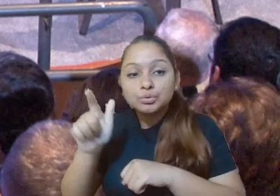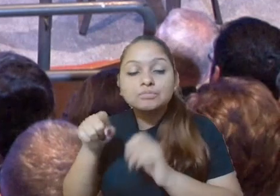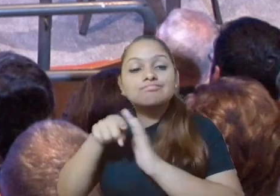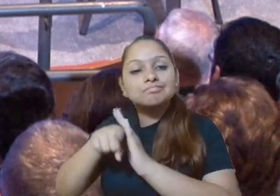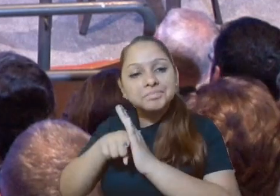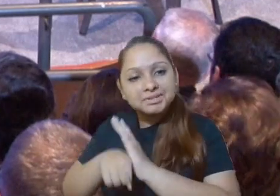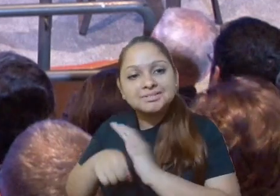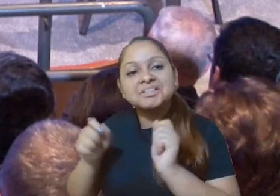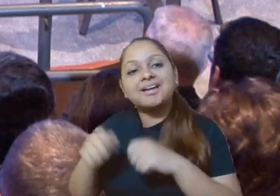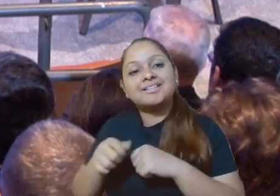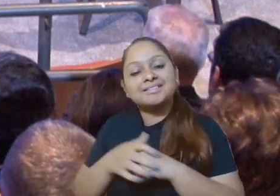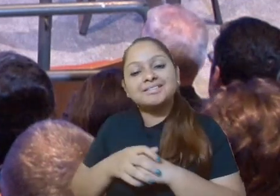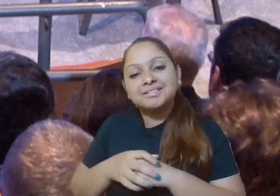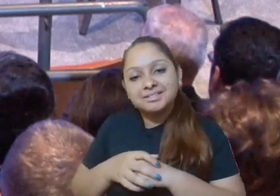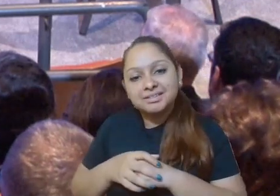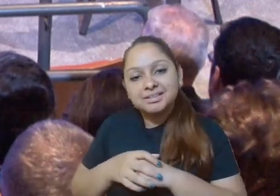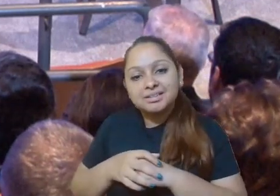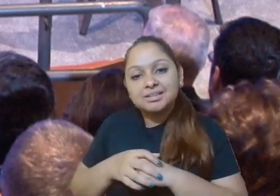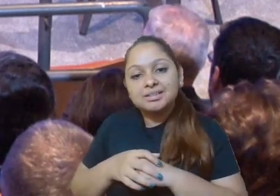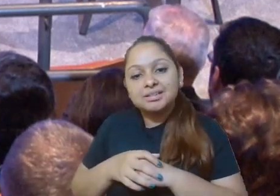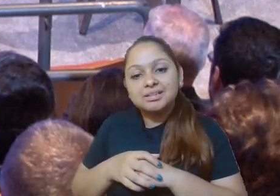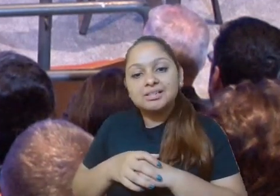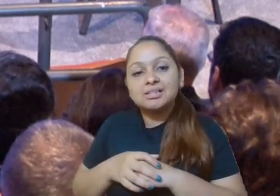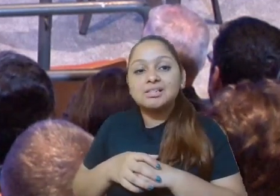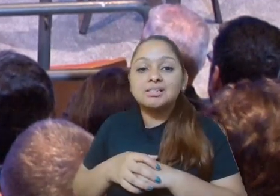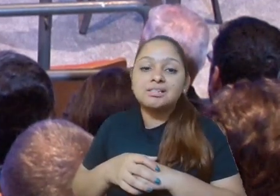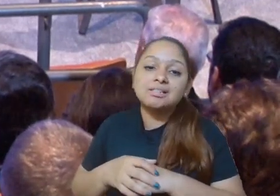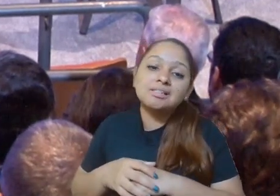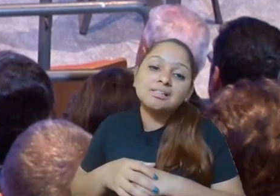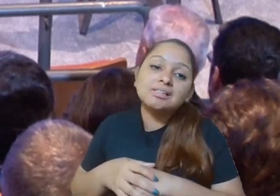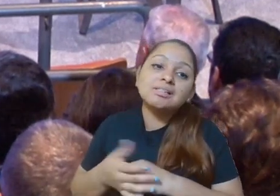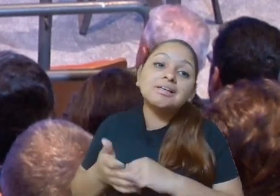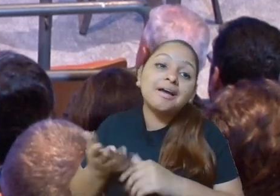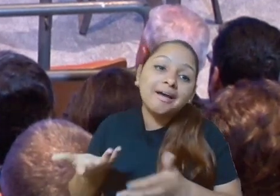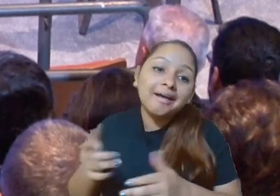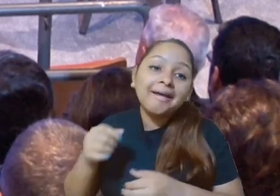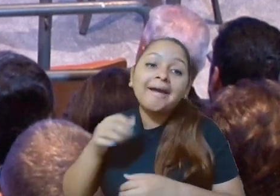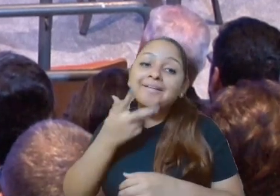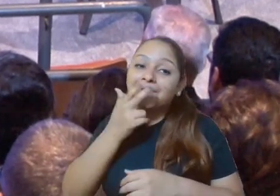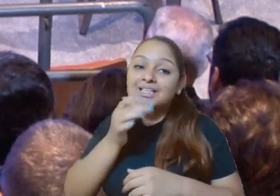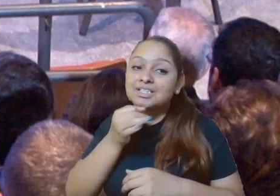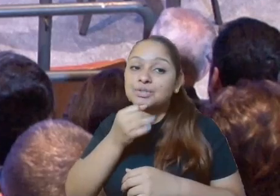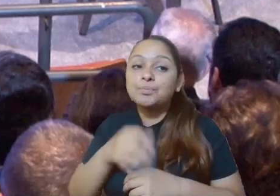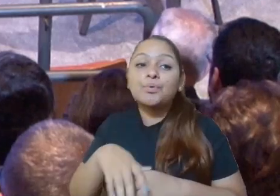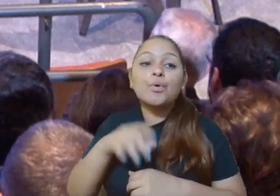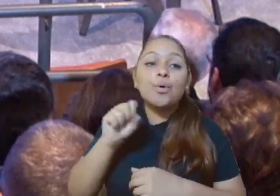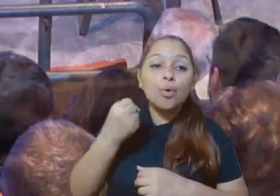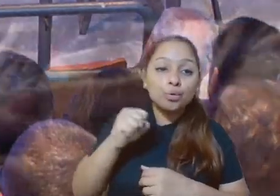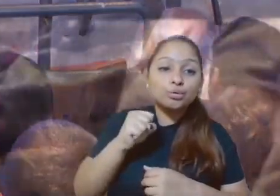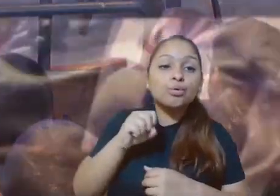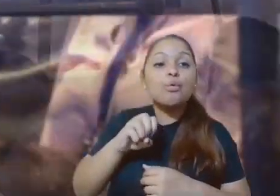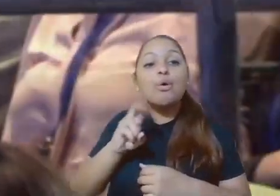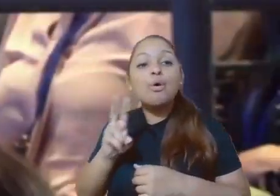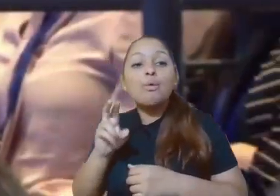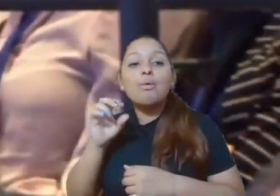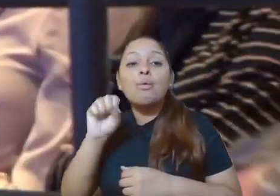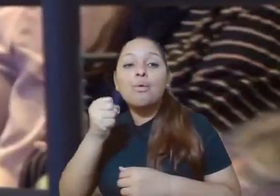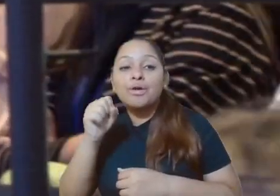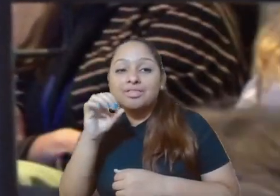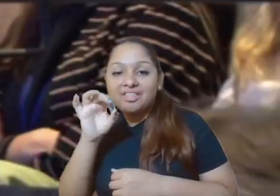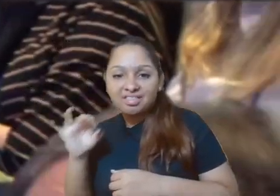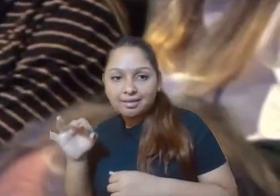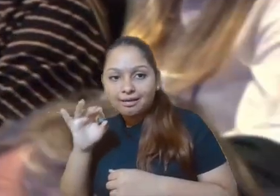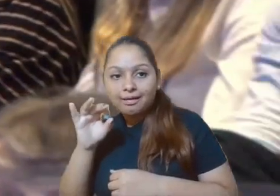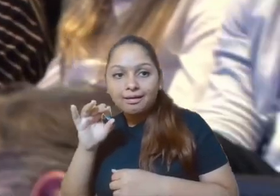want to become entrepreneur. In this kind of research, it's one or the other. It works or doesn't, and if it works, will